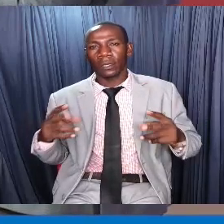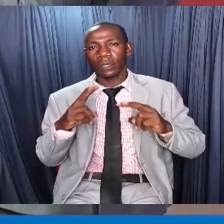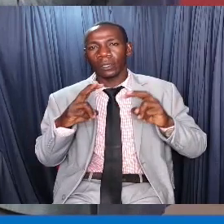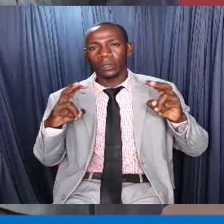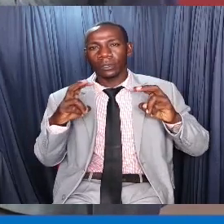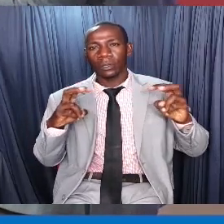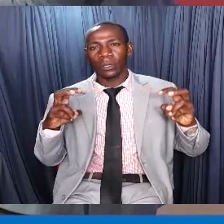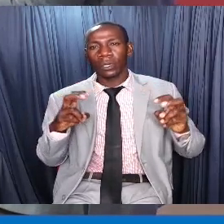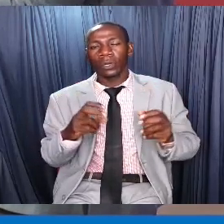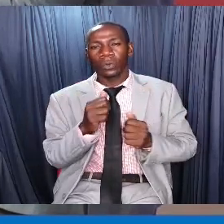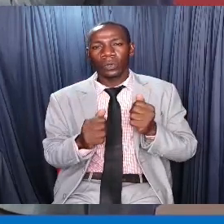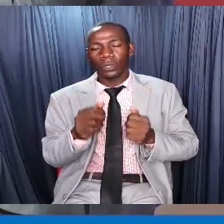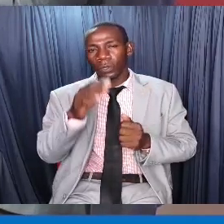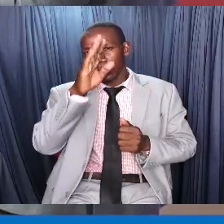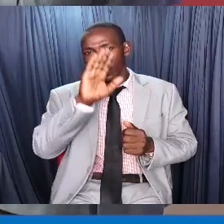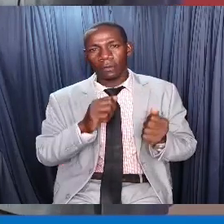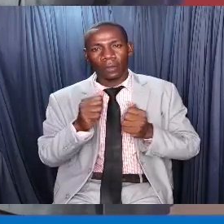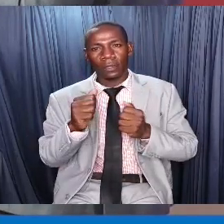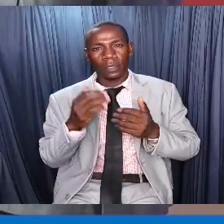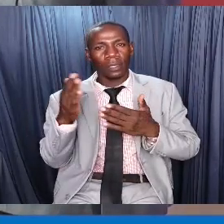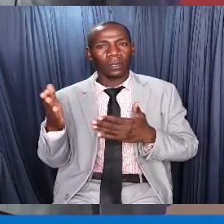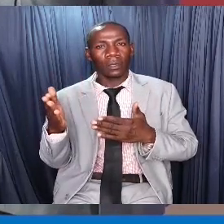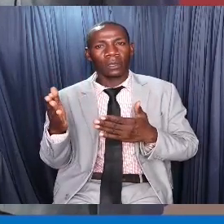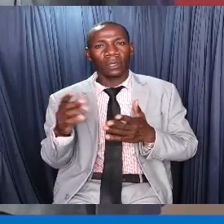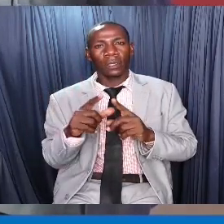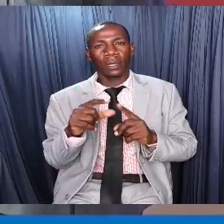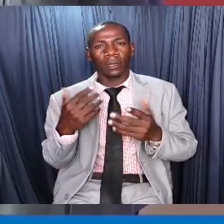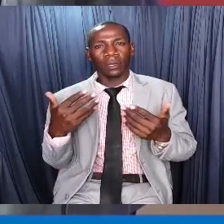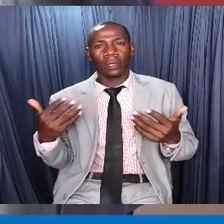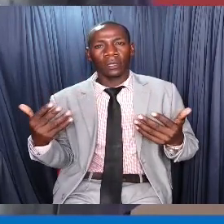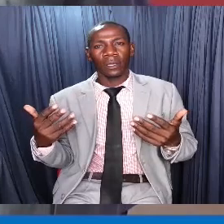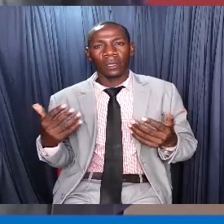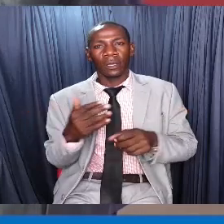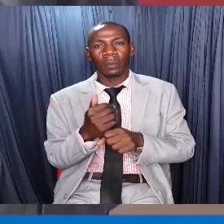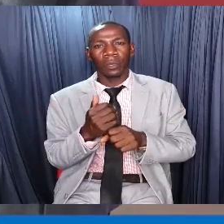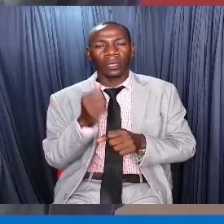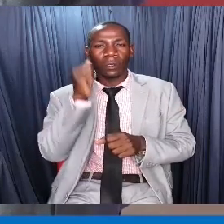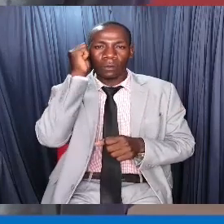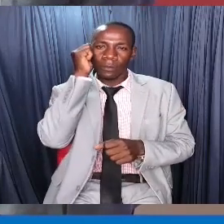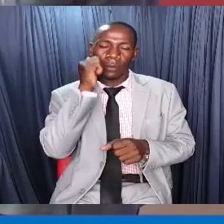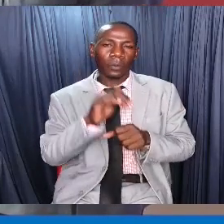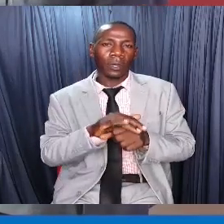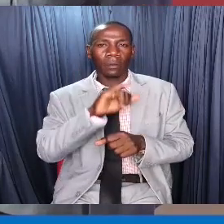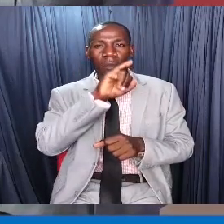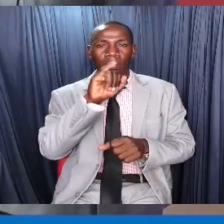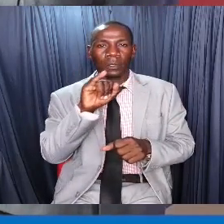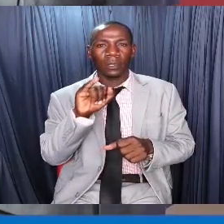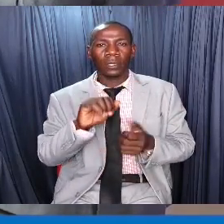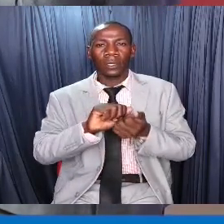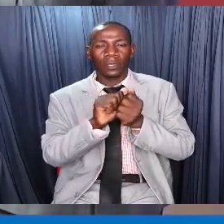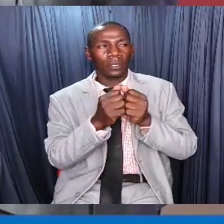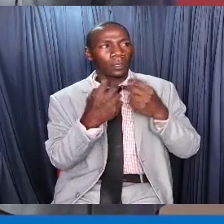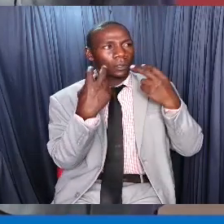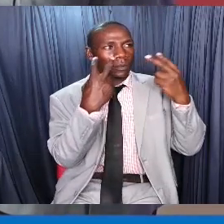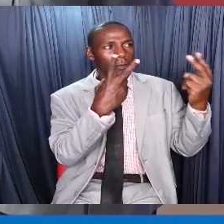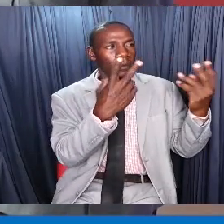Mungu anatetana na yeye. God is fighting him. Jambo hilo. That matter. Ilimhuzunisha sana Ezekiah. Really grieved Ezekiah. Akageuza uso wake